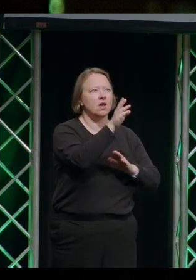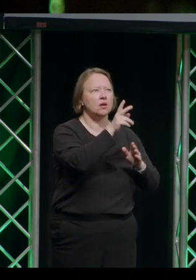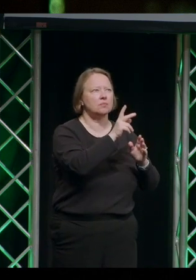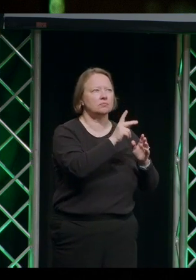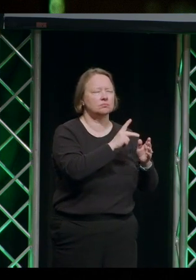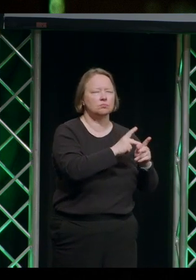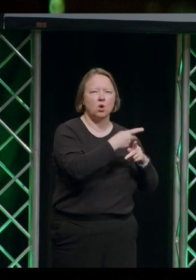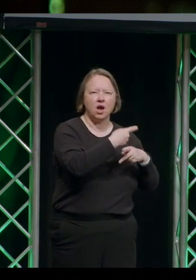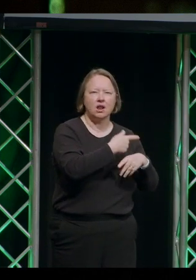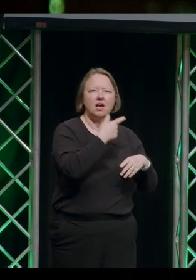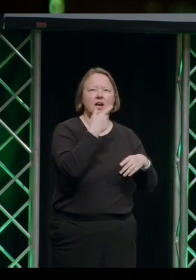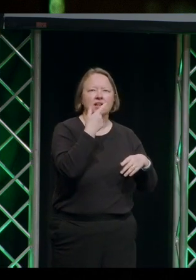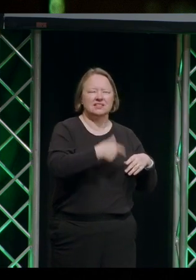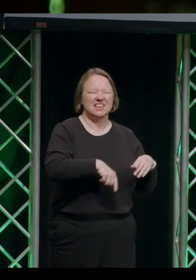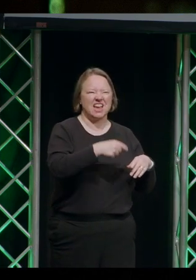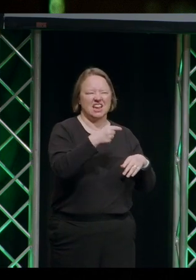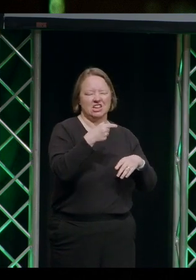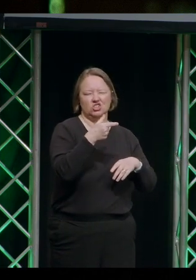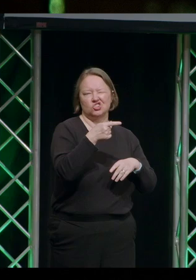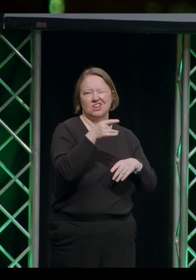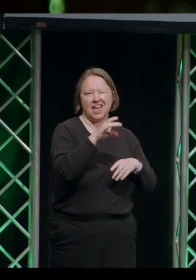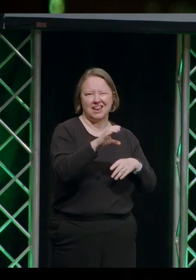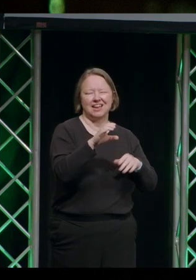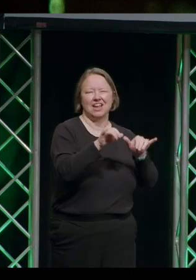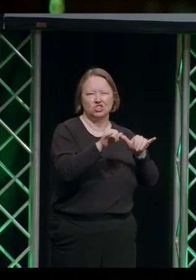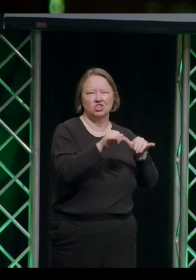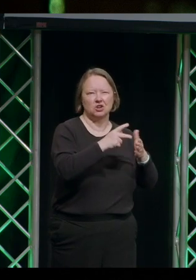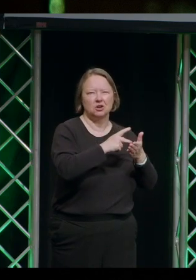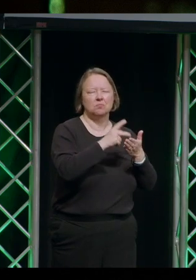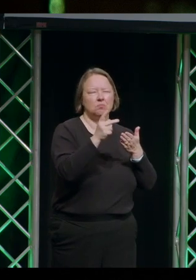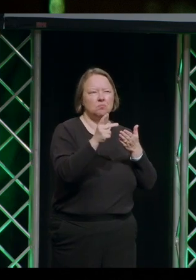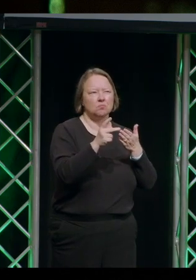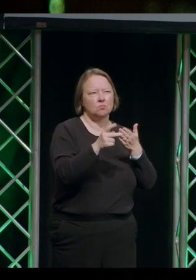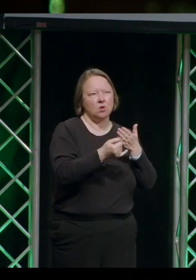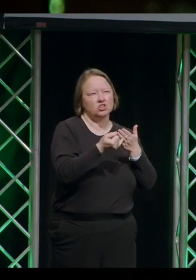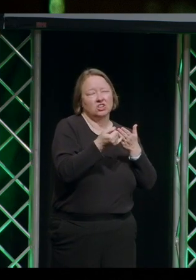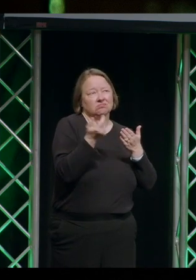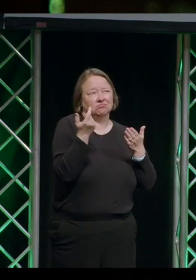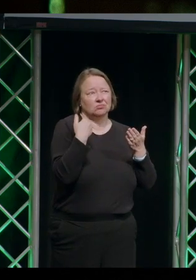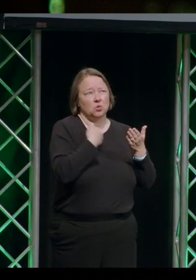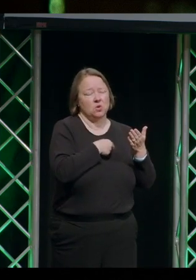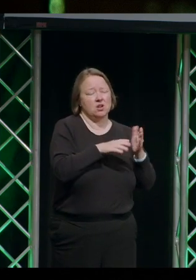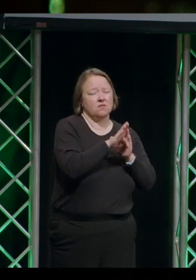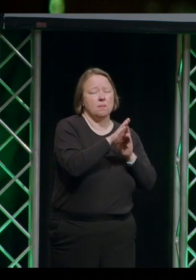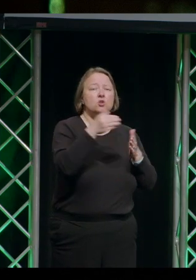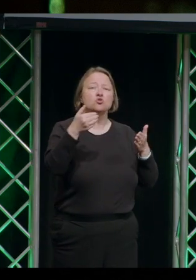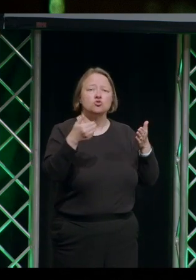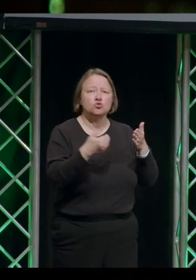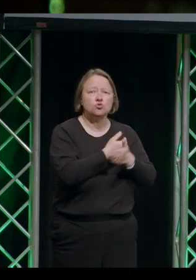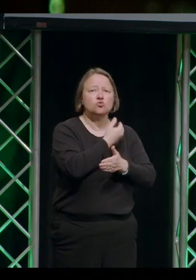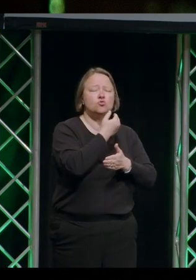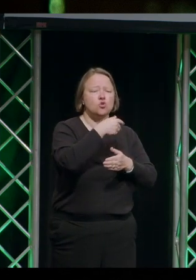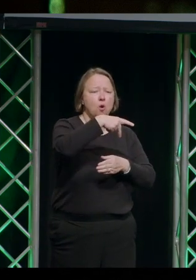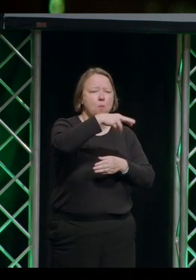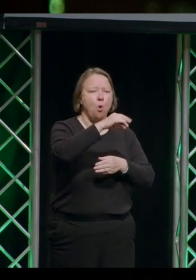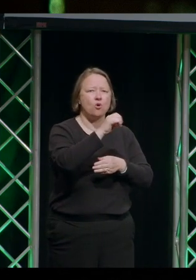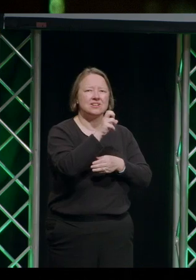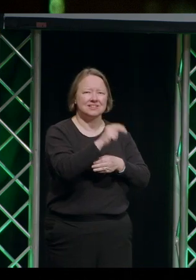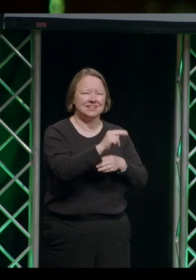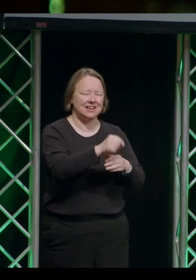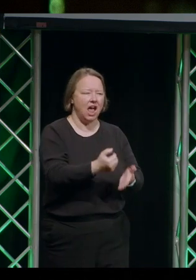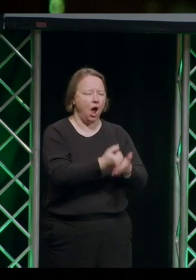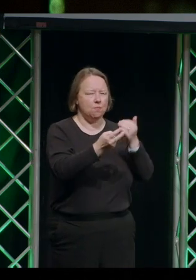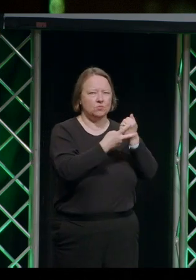a genetic engineering project, where we were developing a new preservative protein. We were expressing it in a